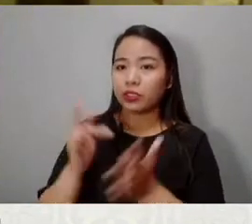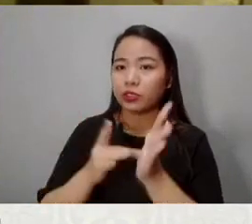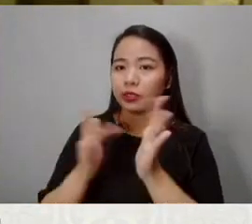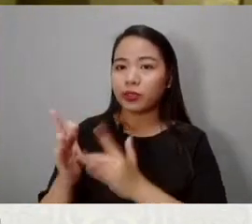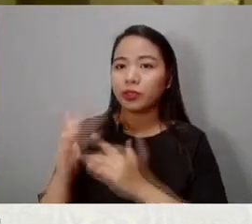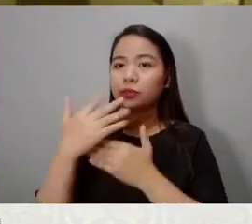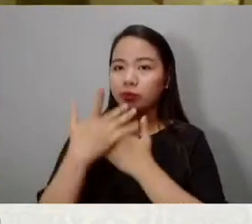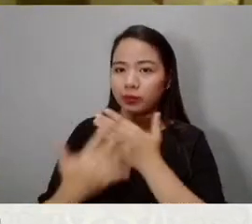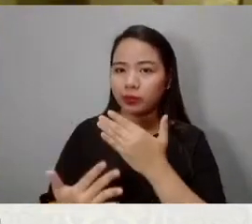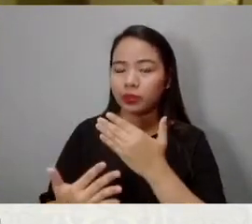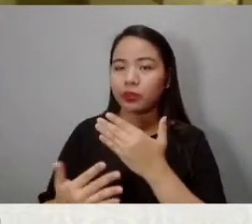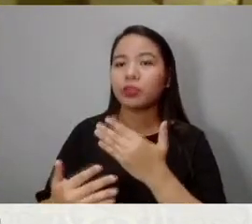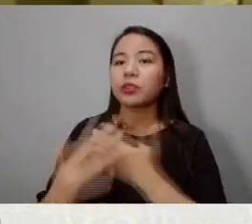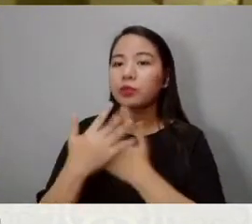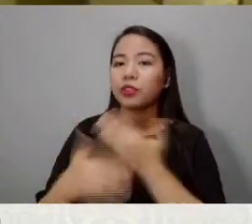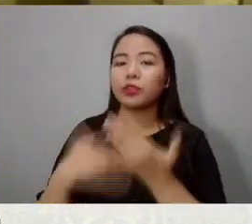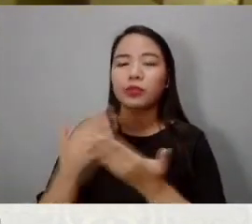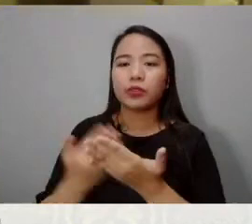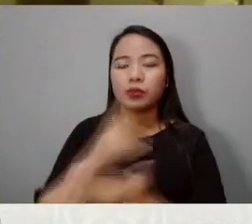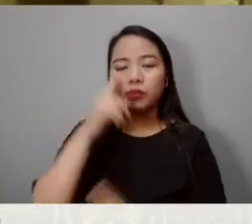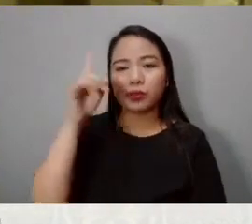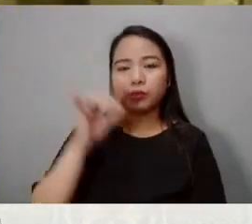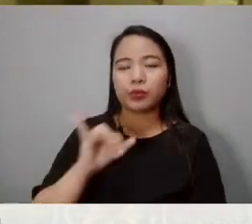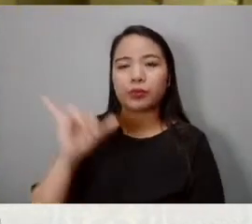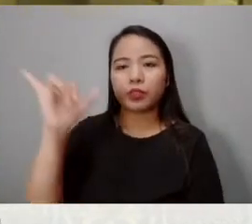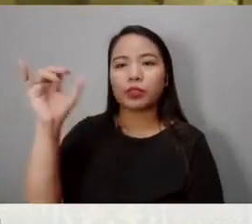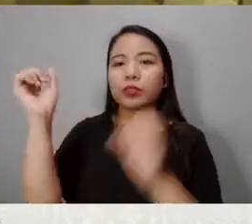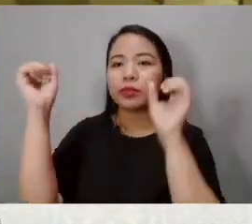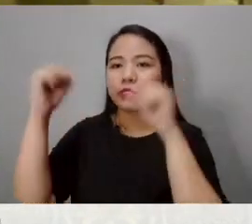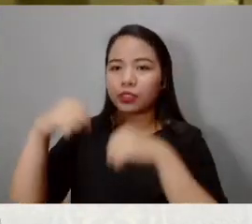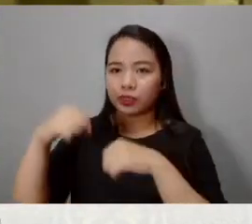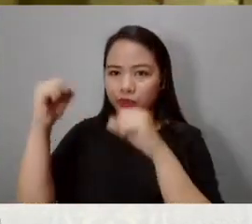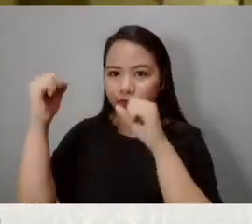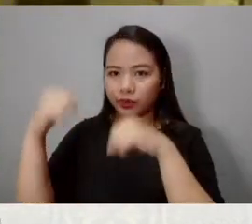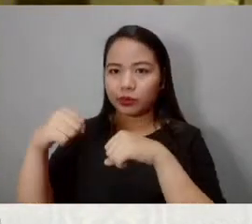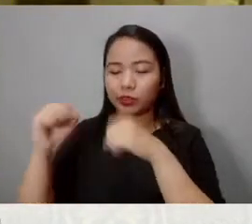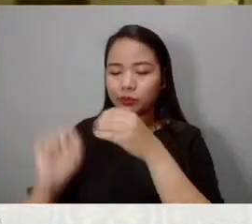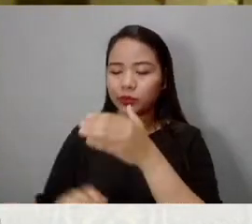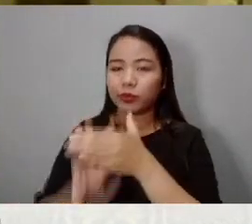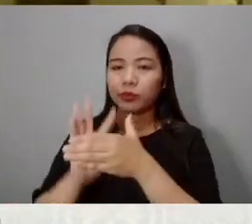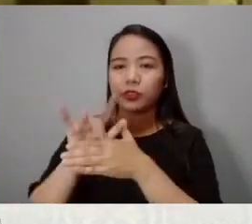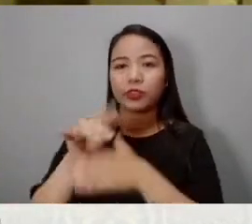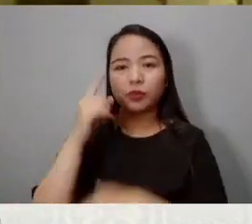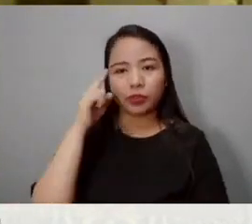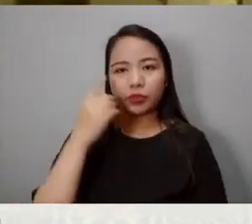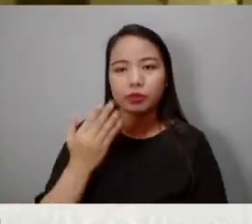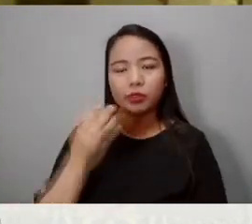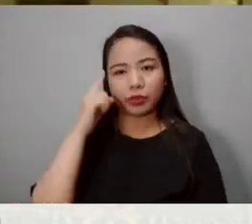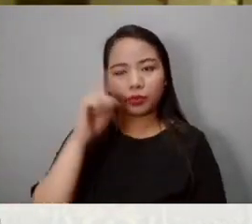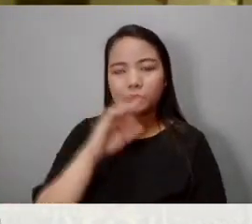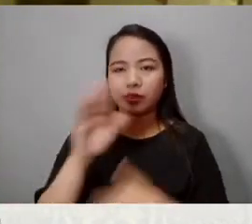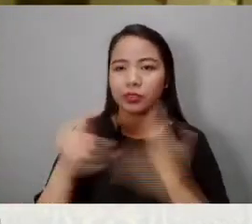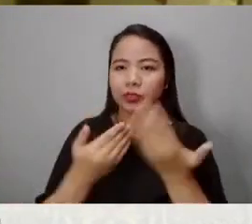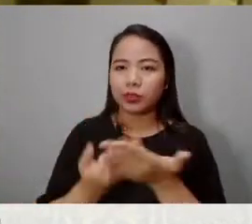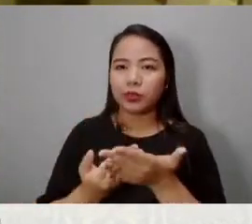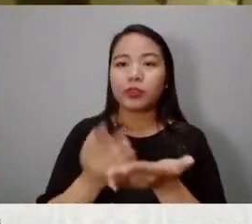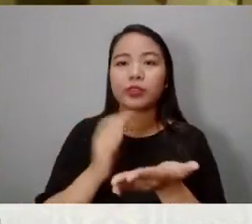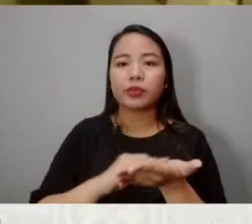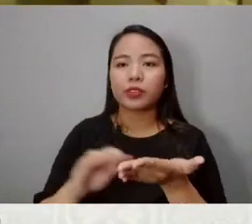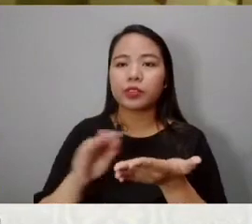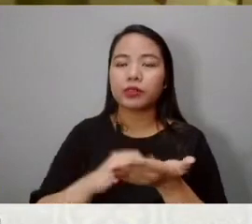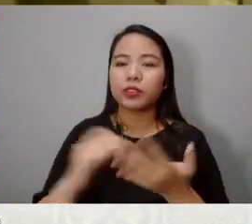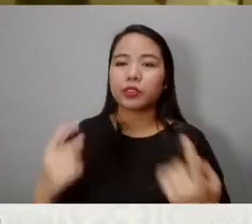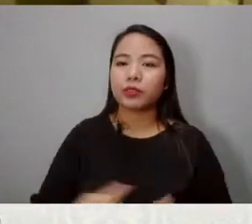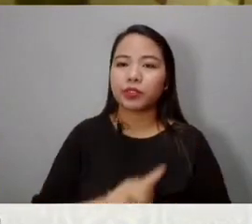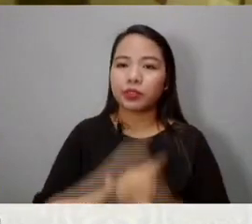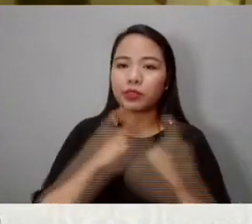blood, the blood of the new and eternal covenant, which will be poured out for you and for many for the forgiveness of